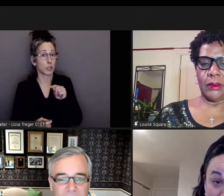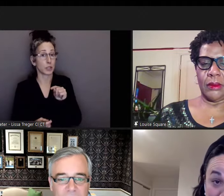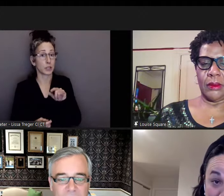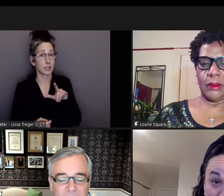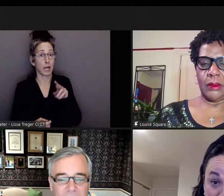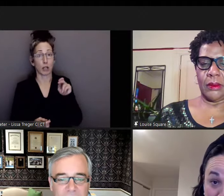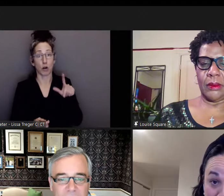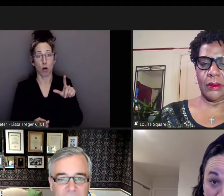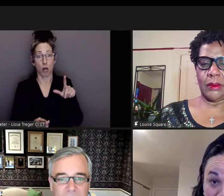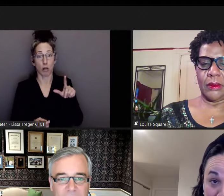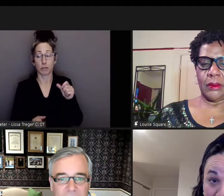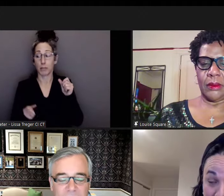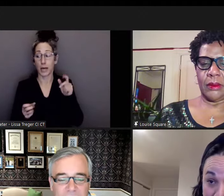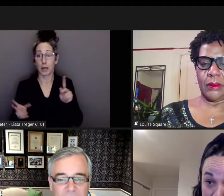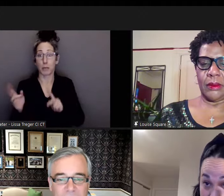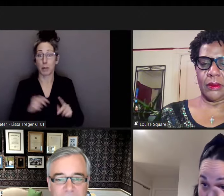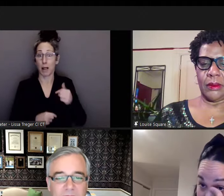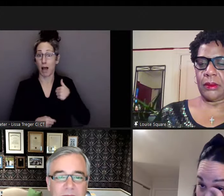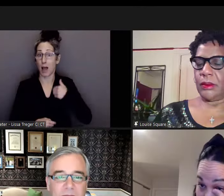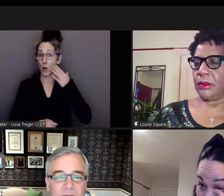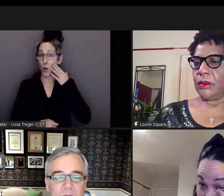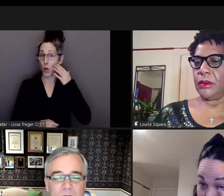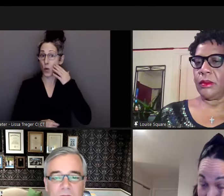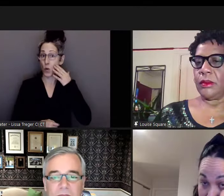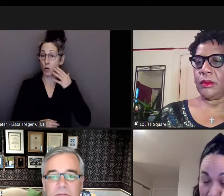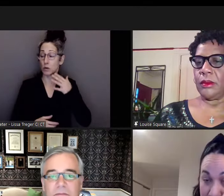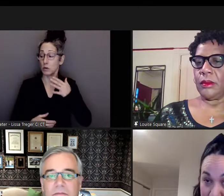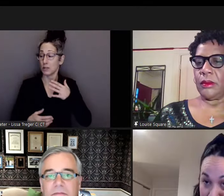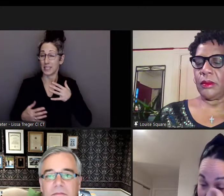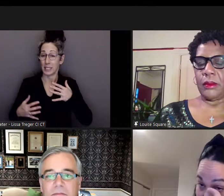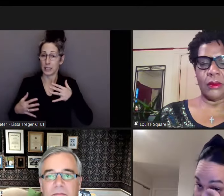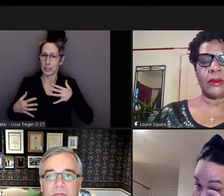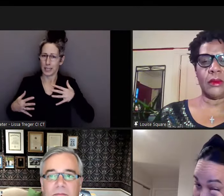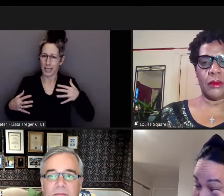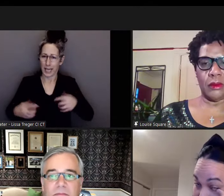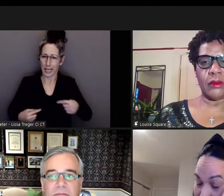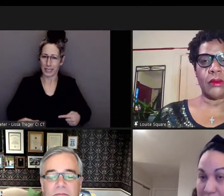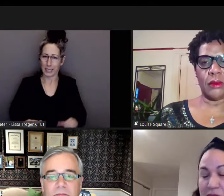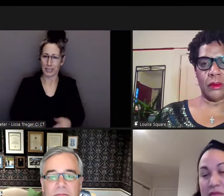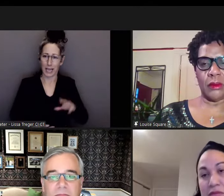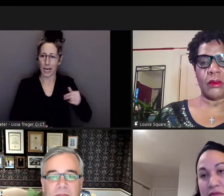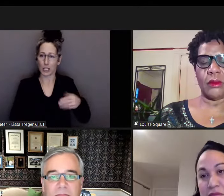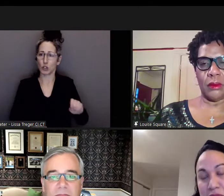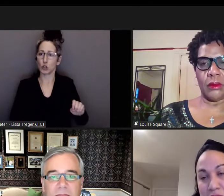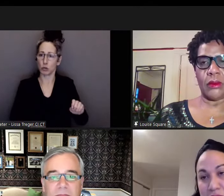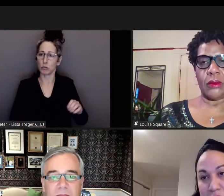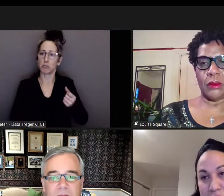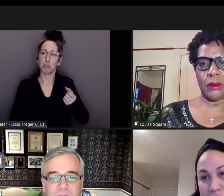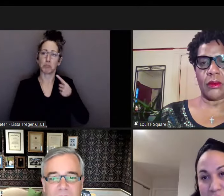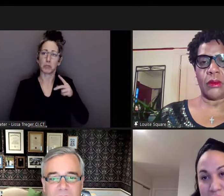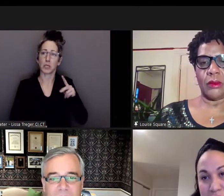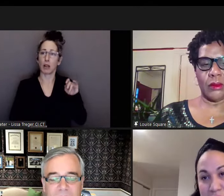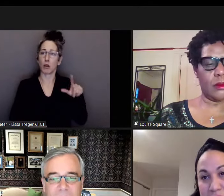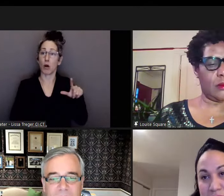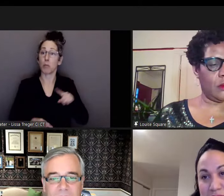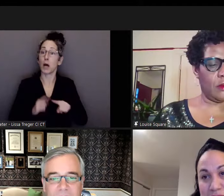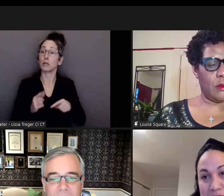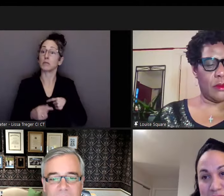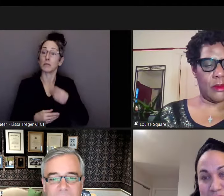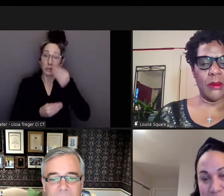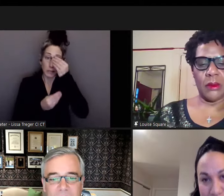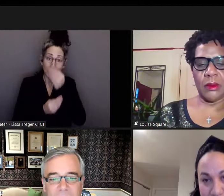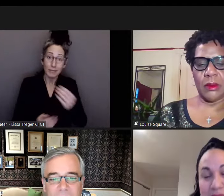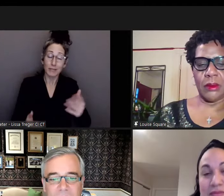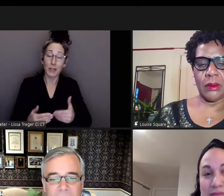the people that I know, I got the vaccine for the body aches and things like that, took Tylenol. But what I will tell you guys is that I woke up the next day and I was